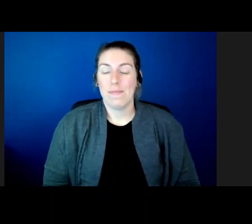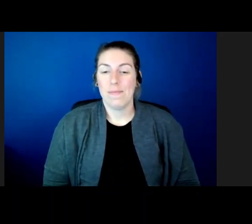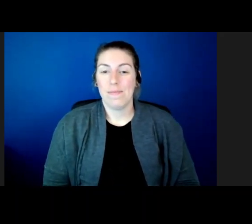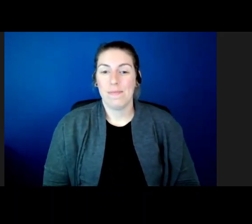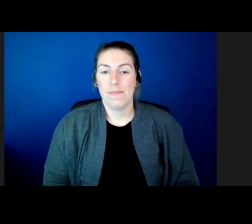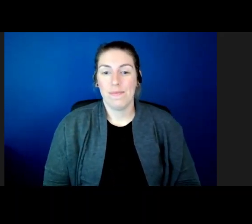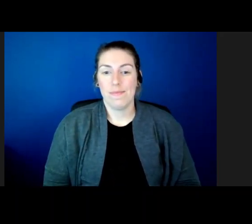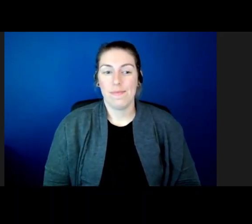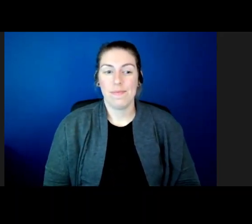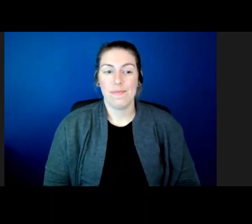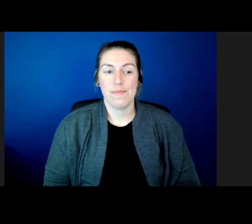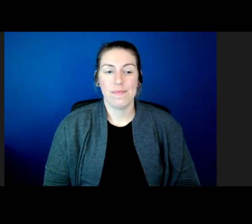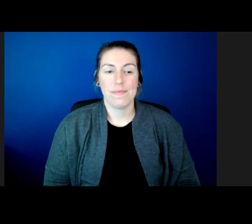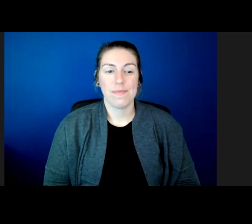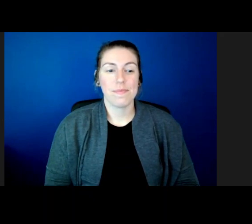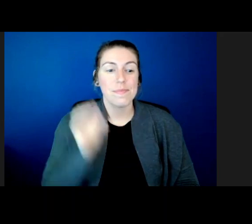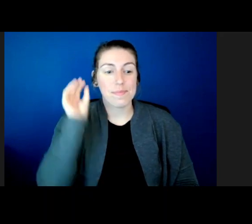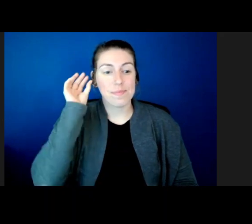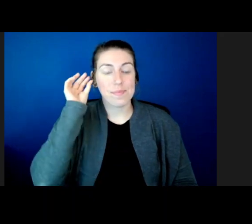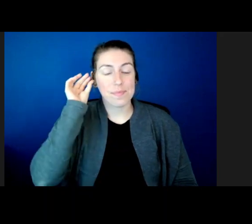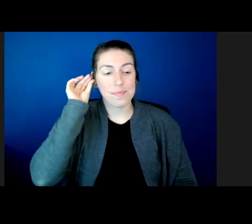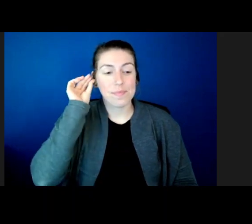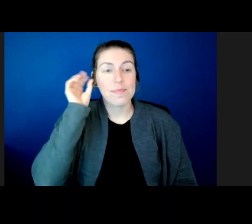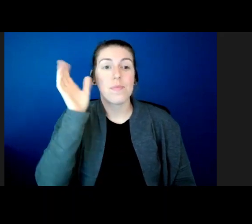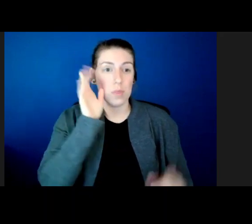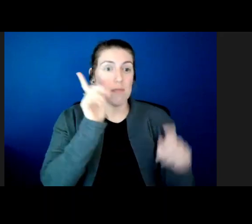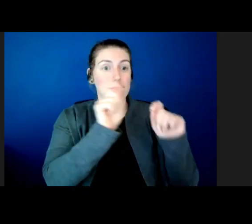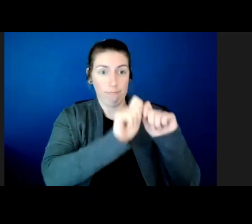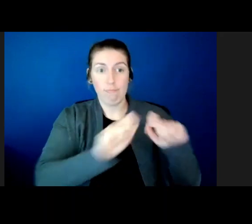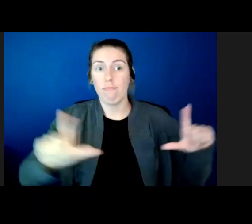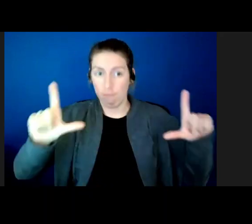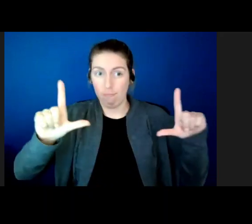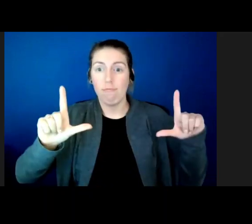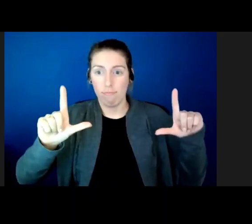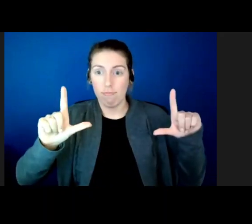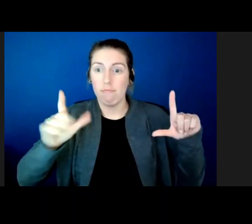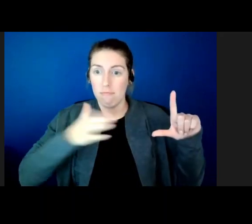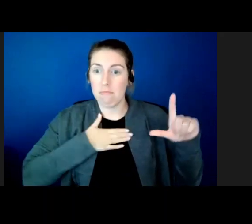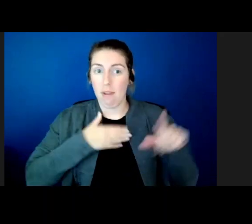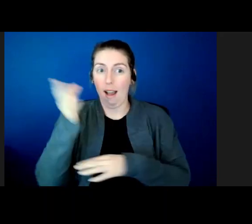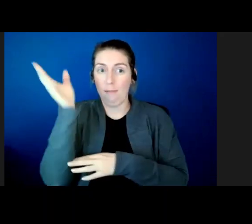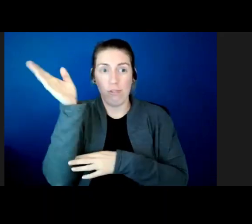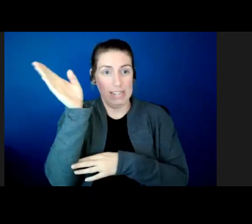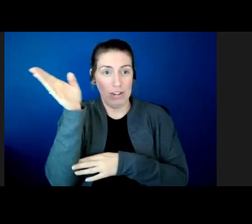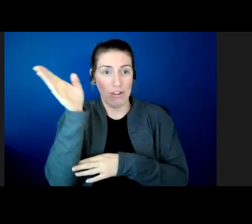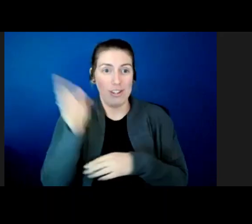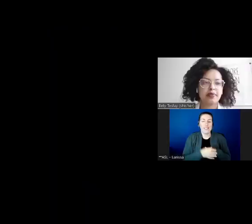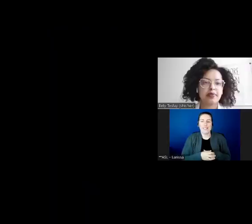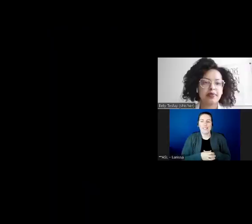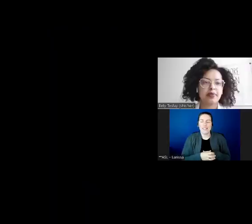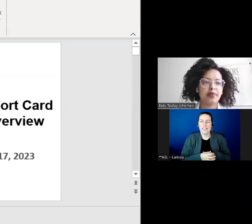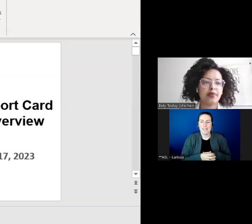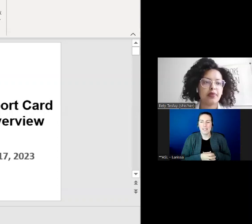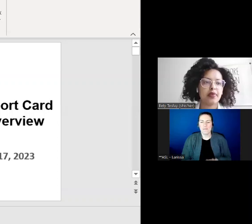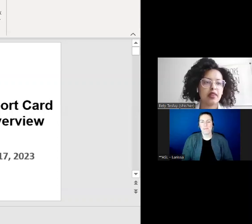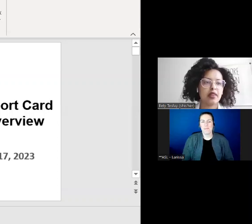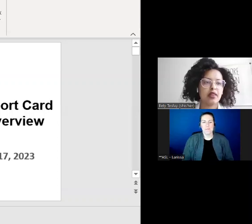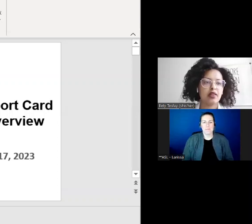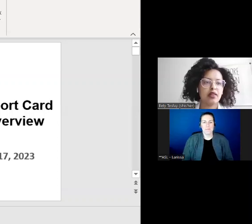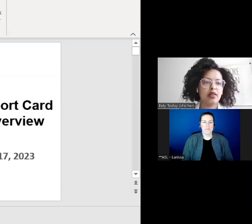PowerPoint slides for the presentation, just to get us started.